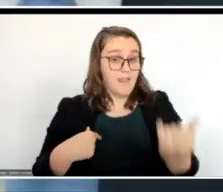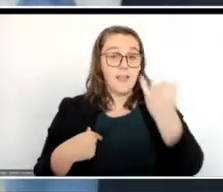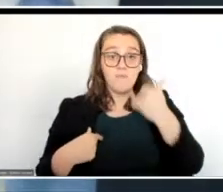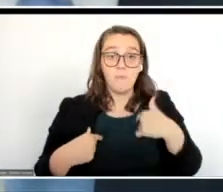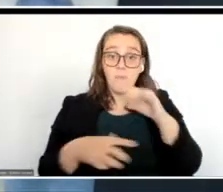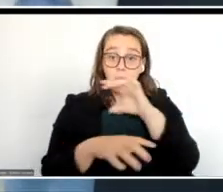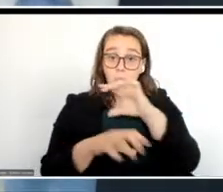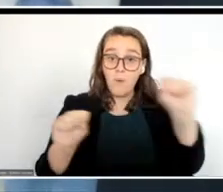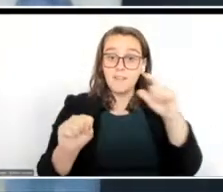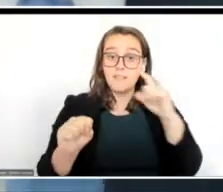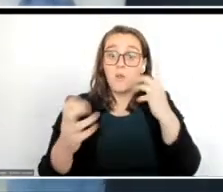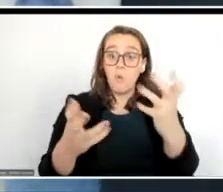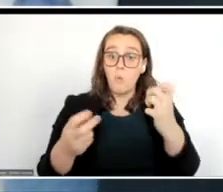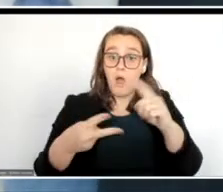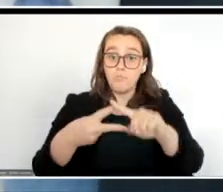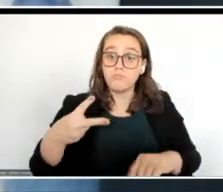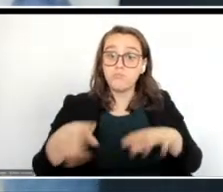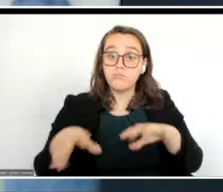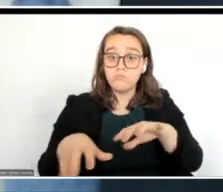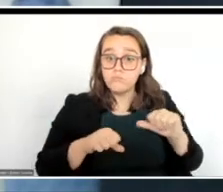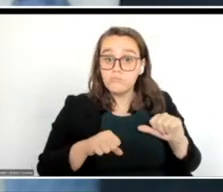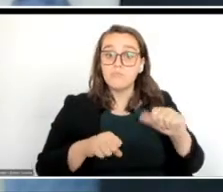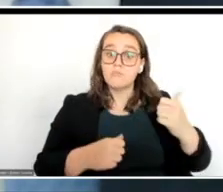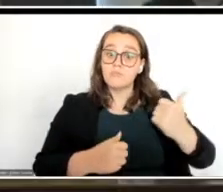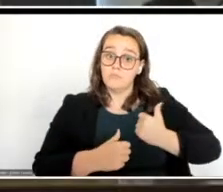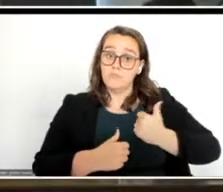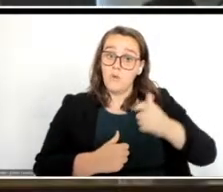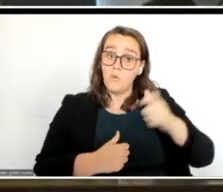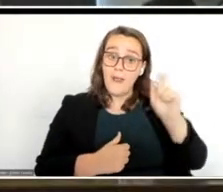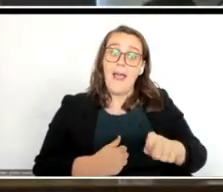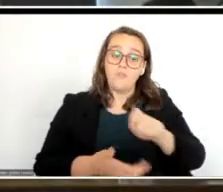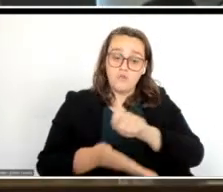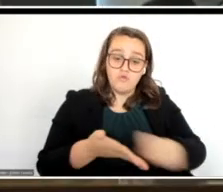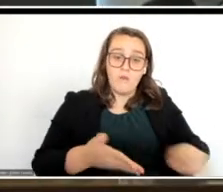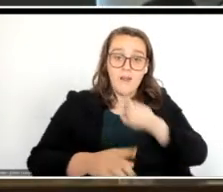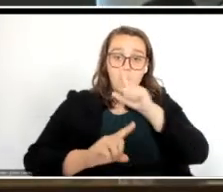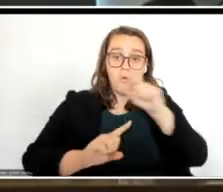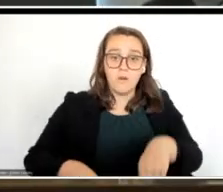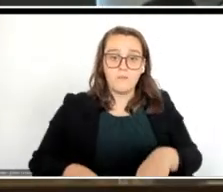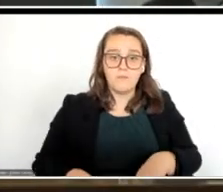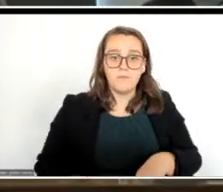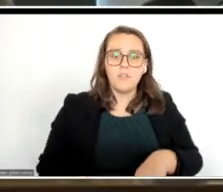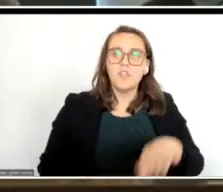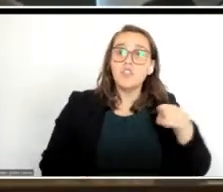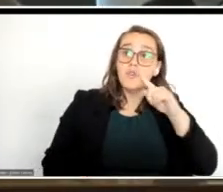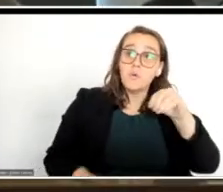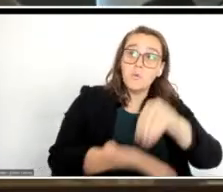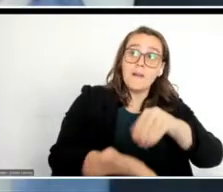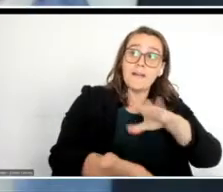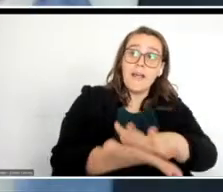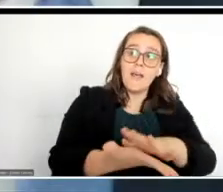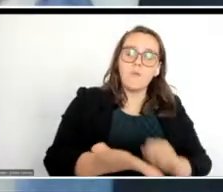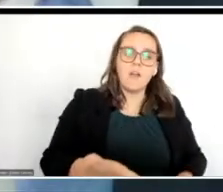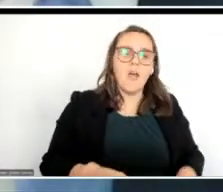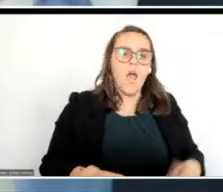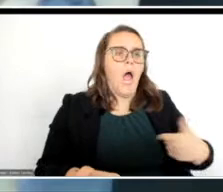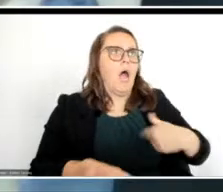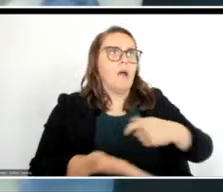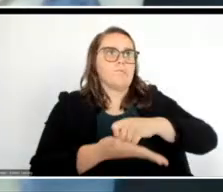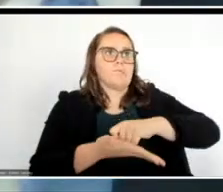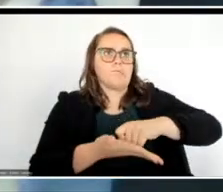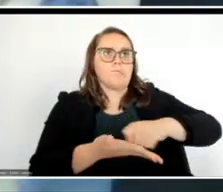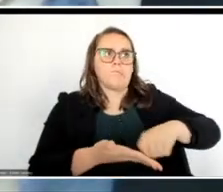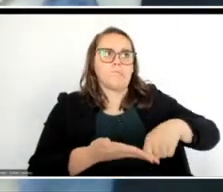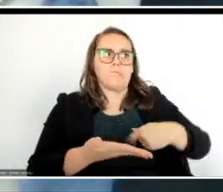he's got to write an order. So you never wrote this down in any capacity? Well, I sketched on a piece of paper for him some